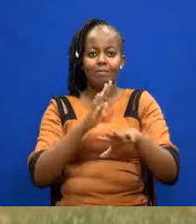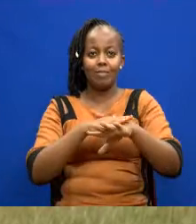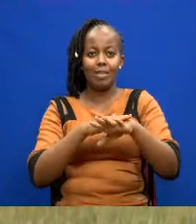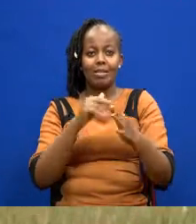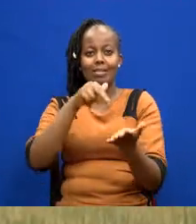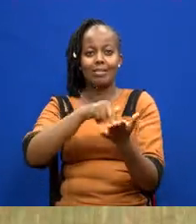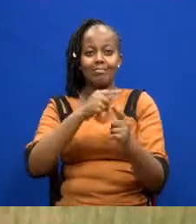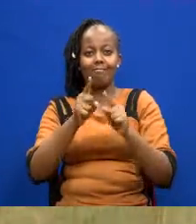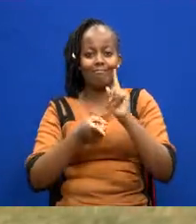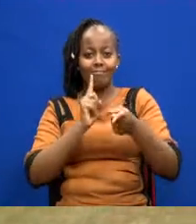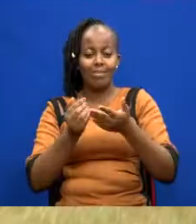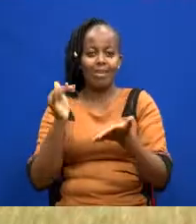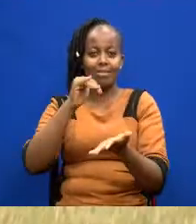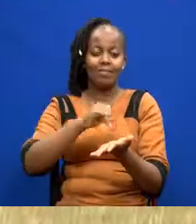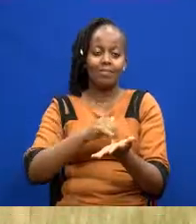Good, get back on your feet.